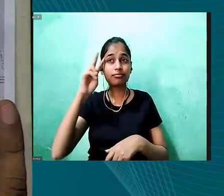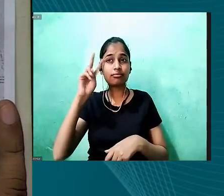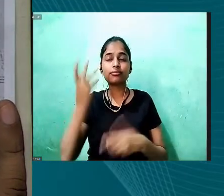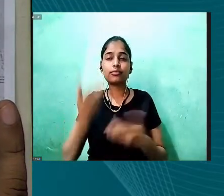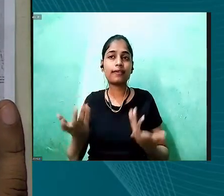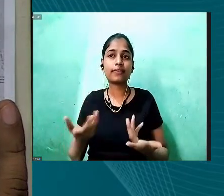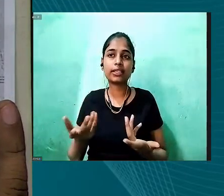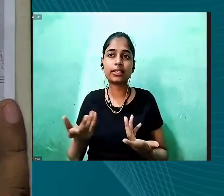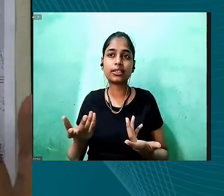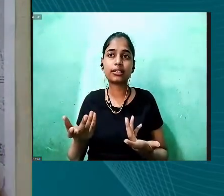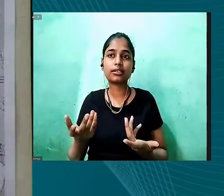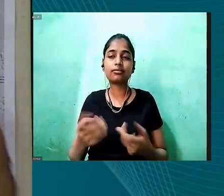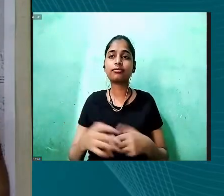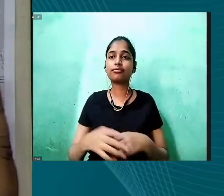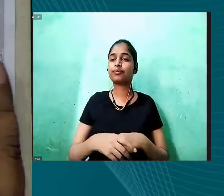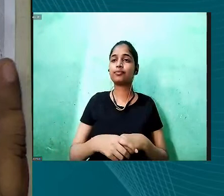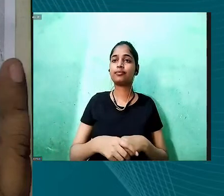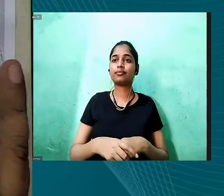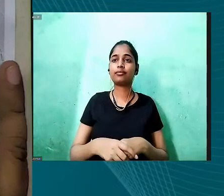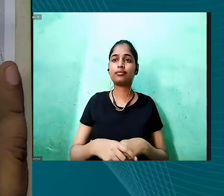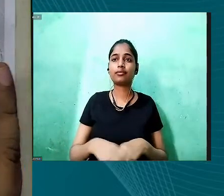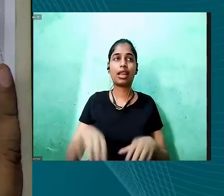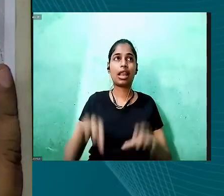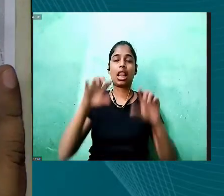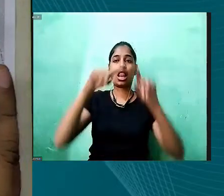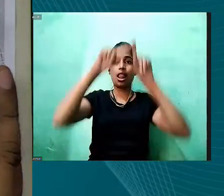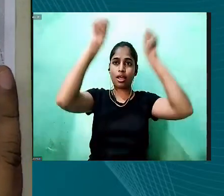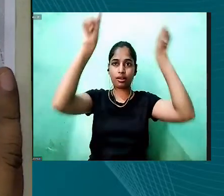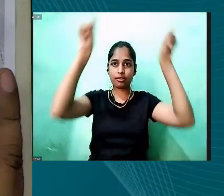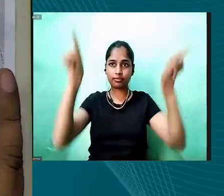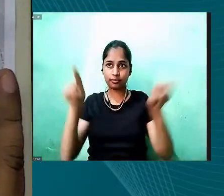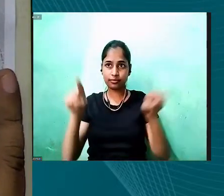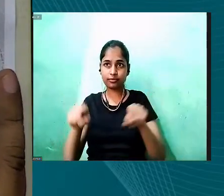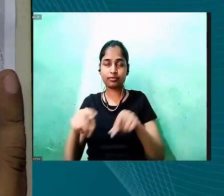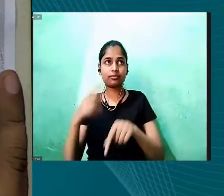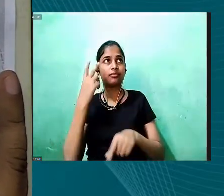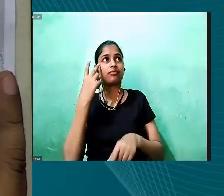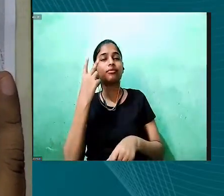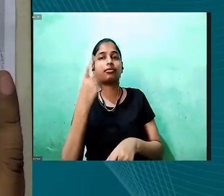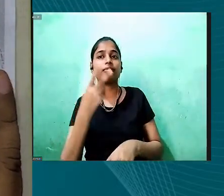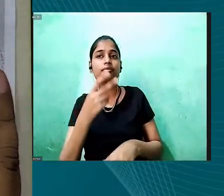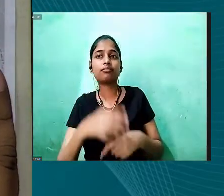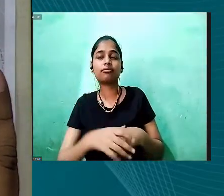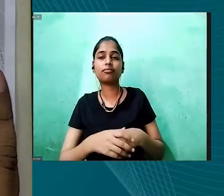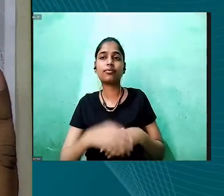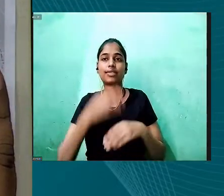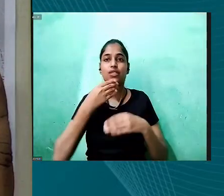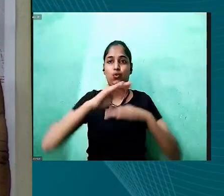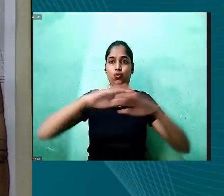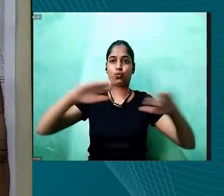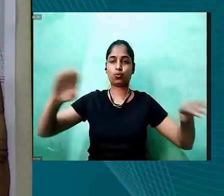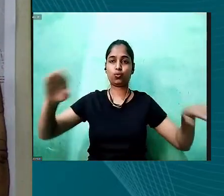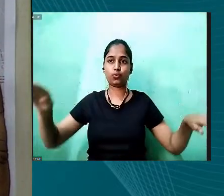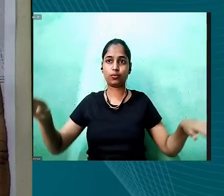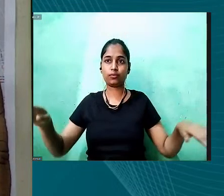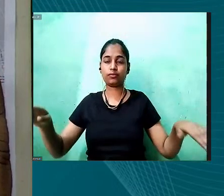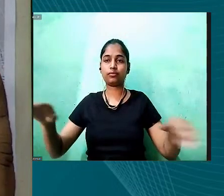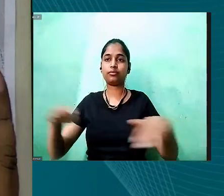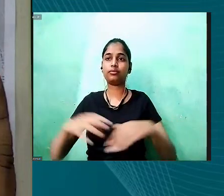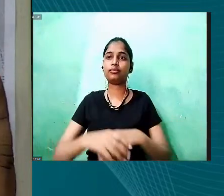like braille. So, the students who want to enjoy or know